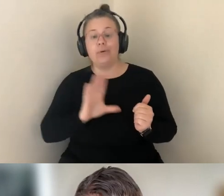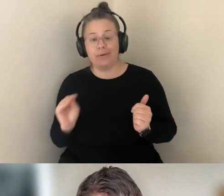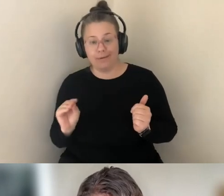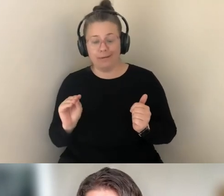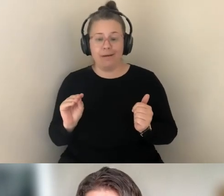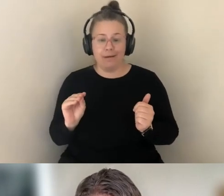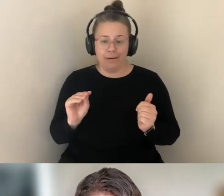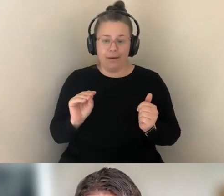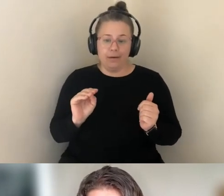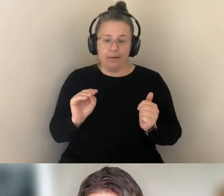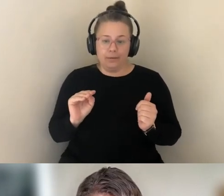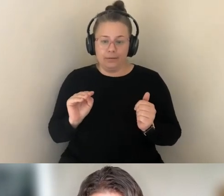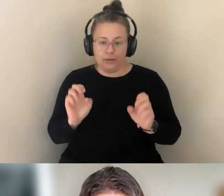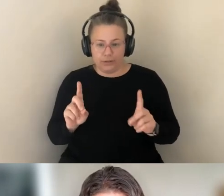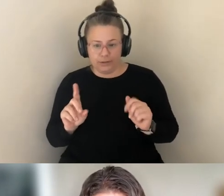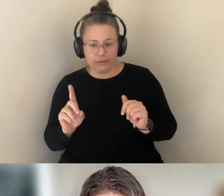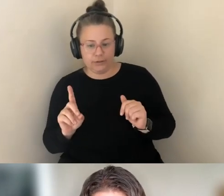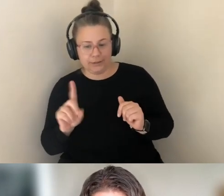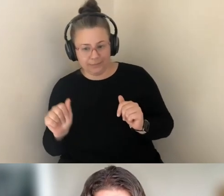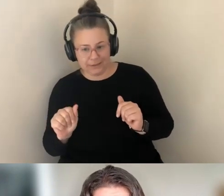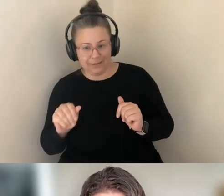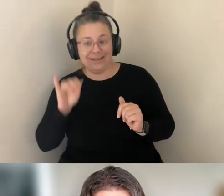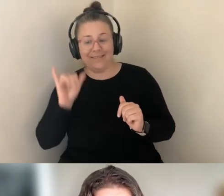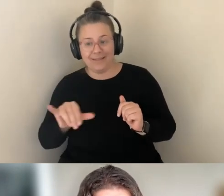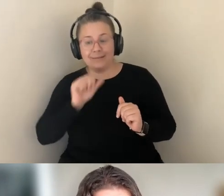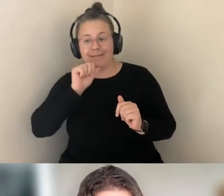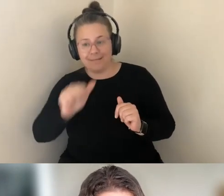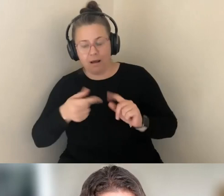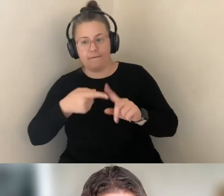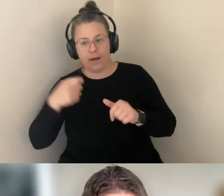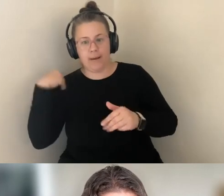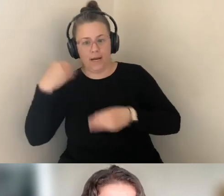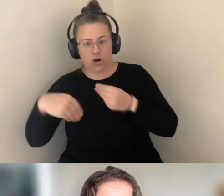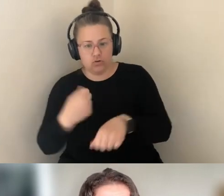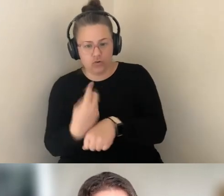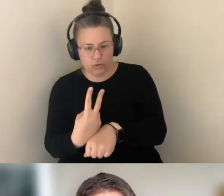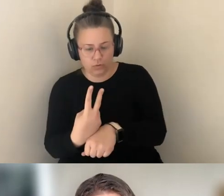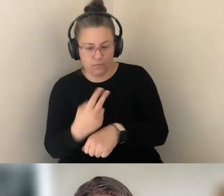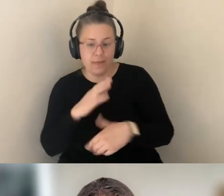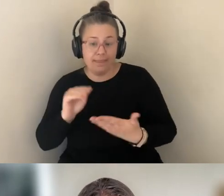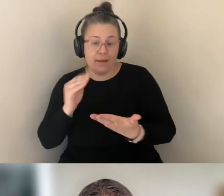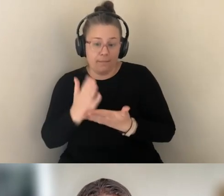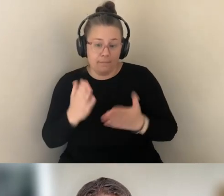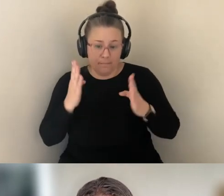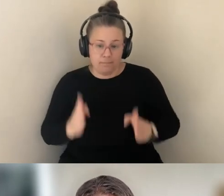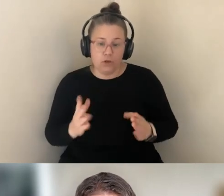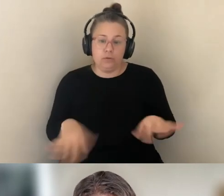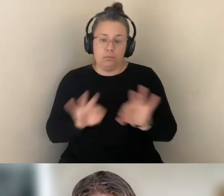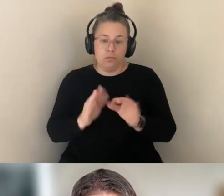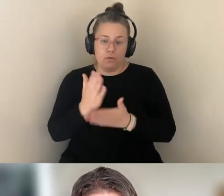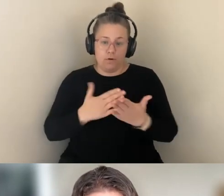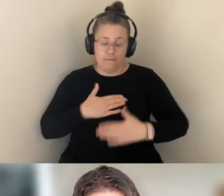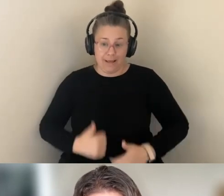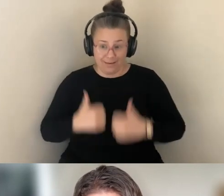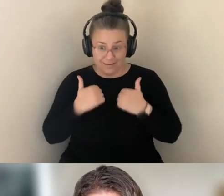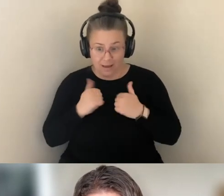has been a part of my life and a part of the perspective I've brought to the field of genetic counseling. So in my remarks, I want to provide some